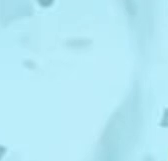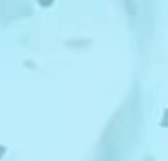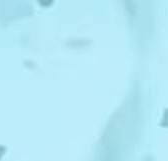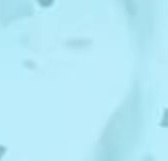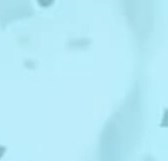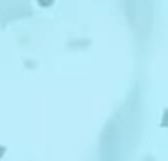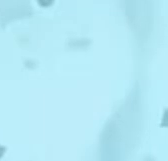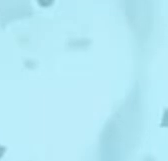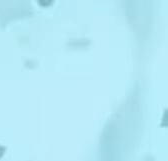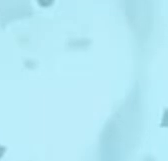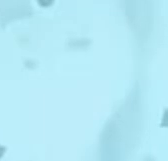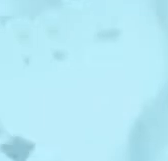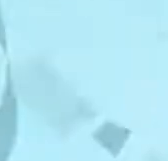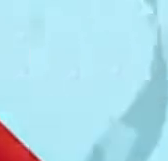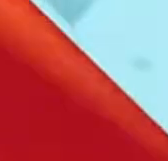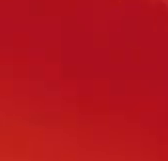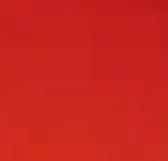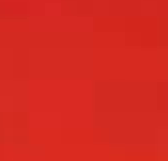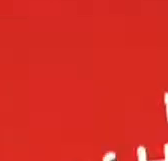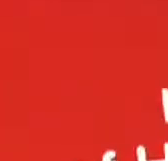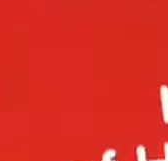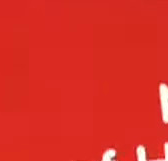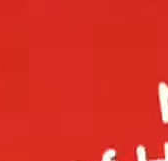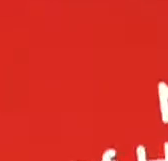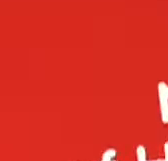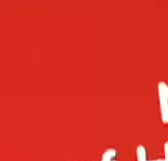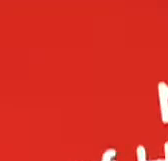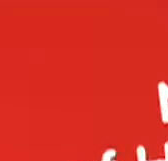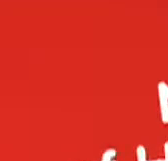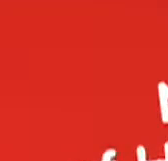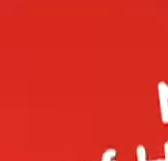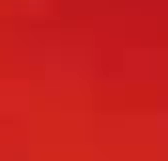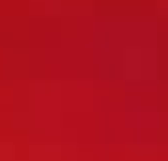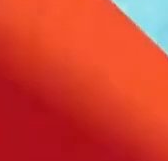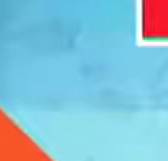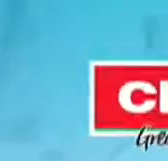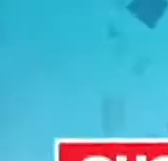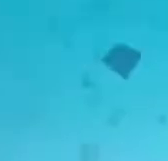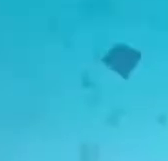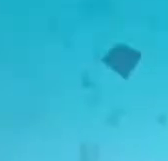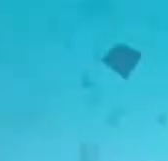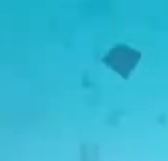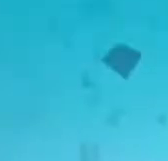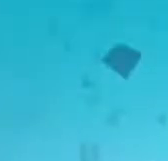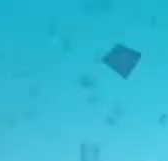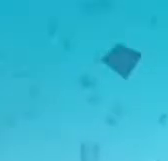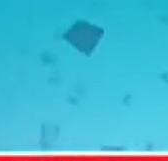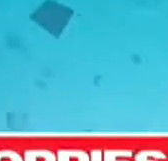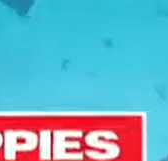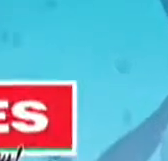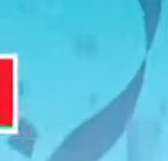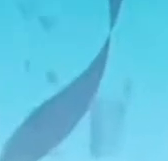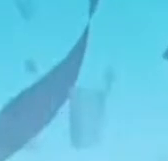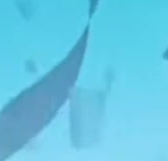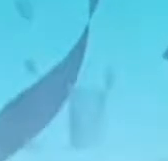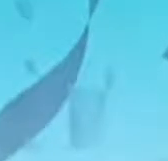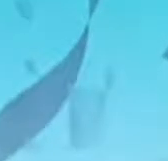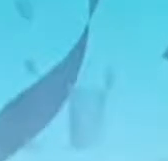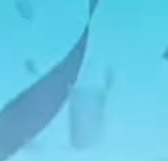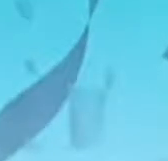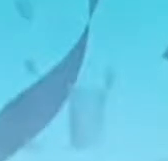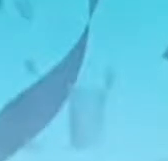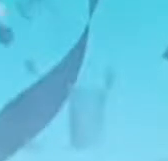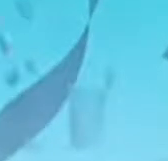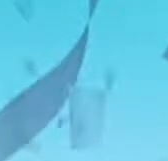year, beer for a year, home appliances, and a grand prize, a Hyundai Atos.